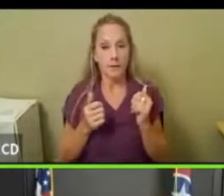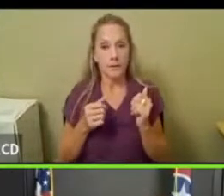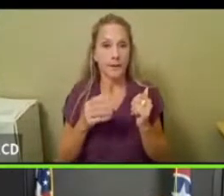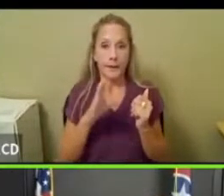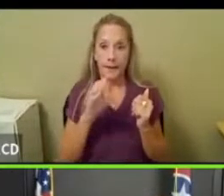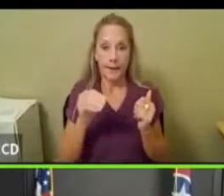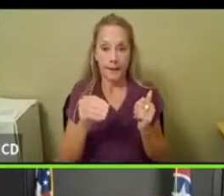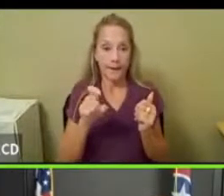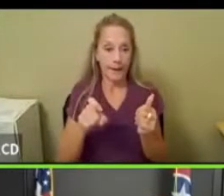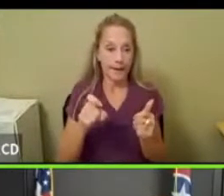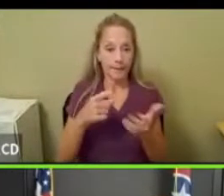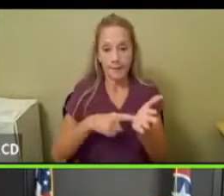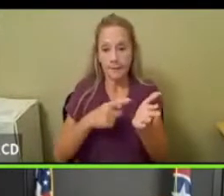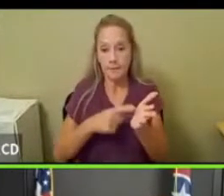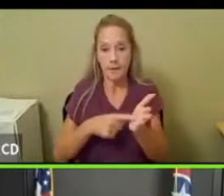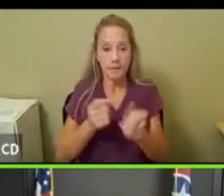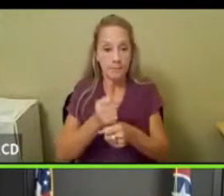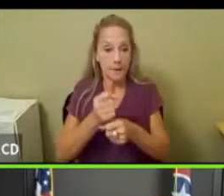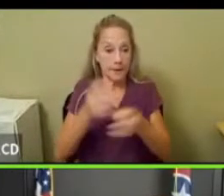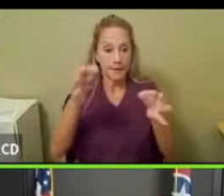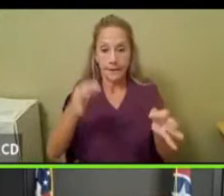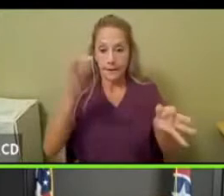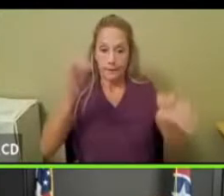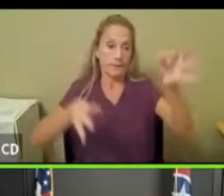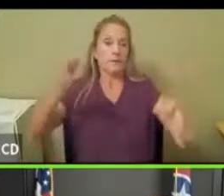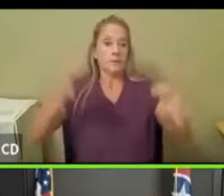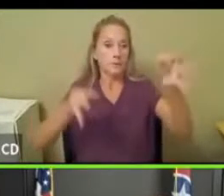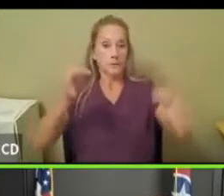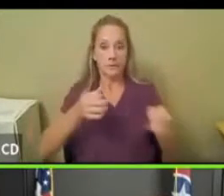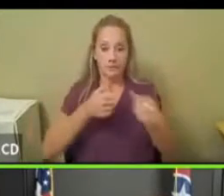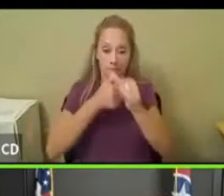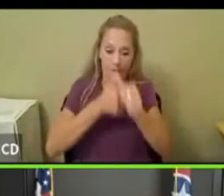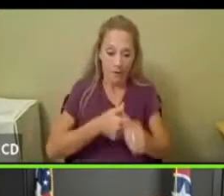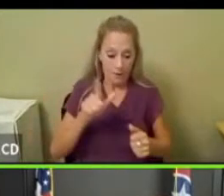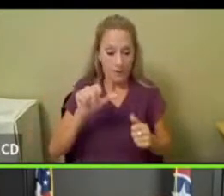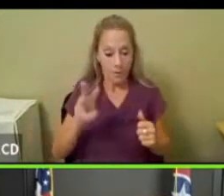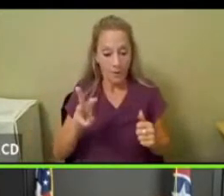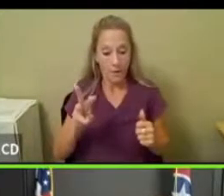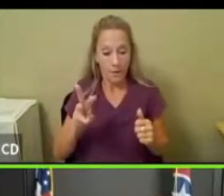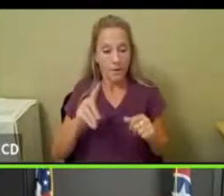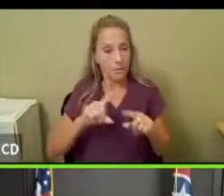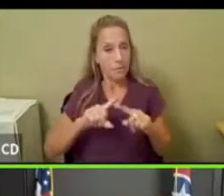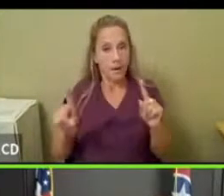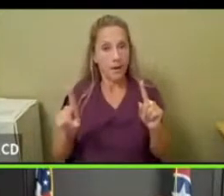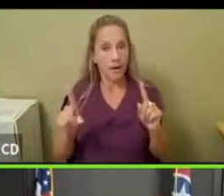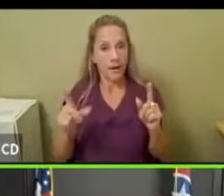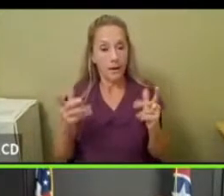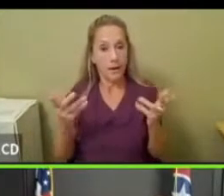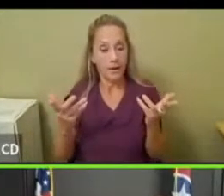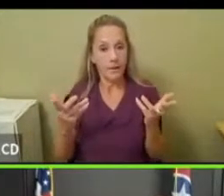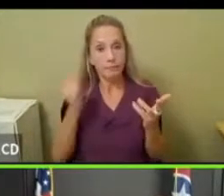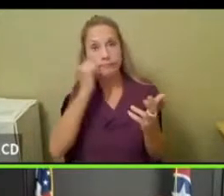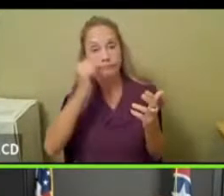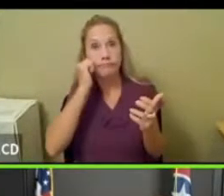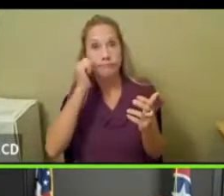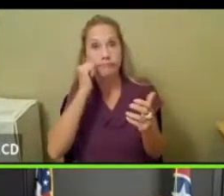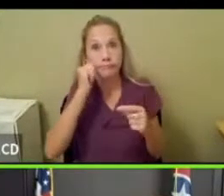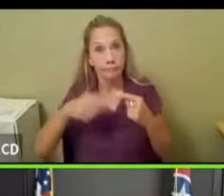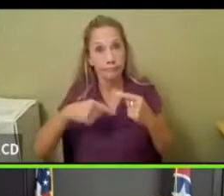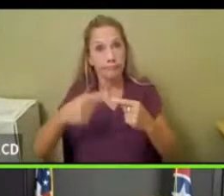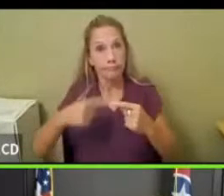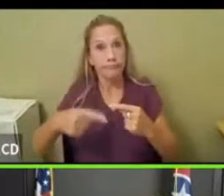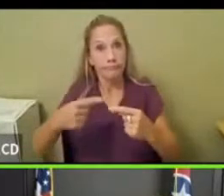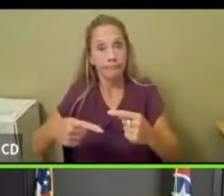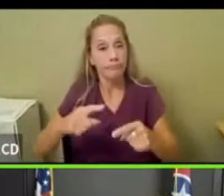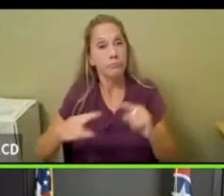judgment to do the things that you're doing. That's what the law says. So in the end, I would much